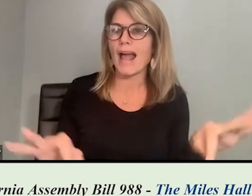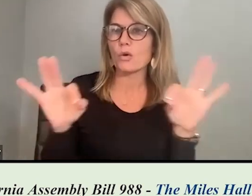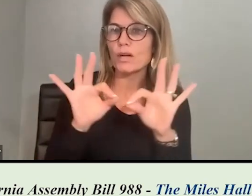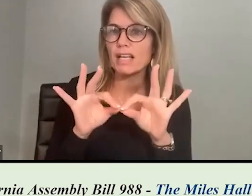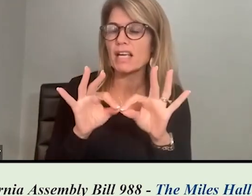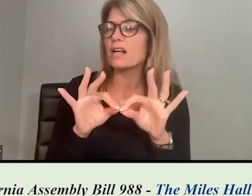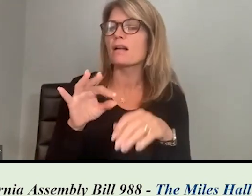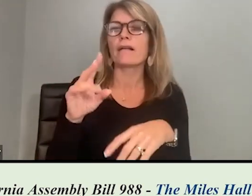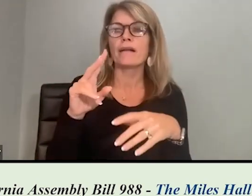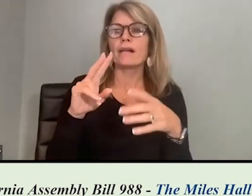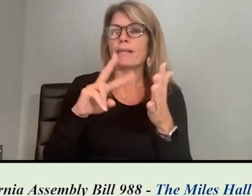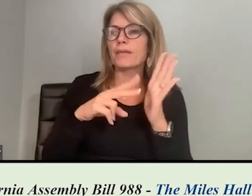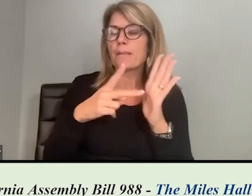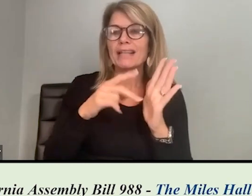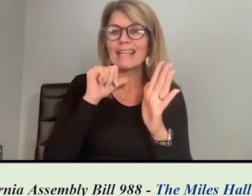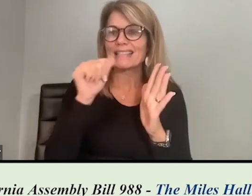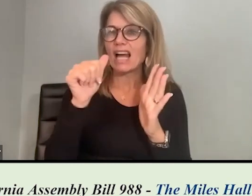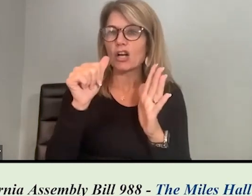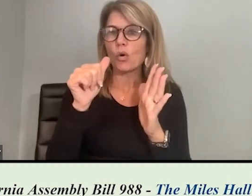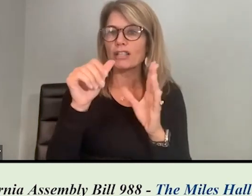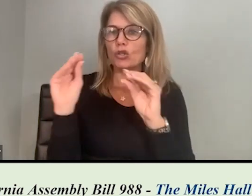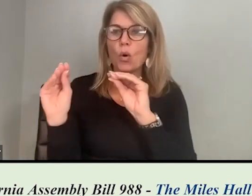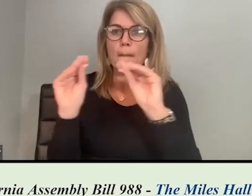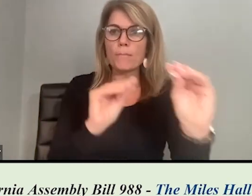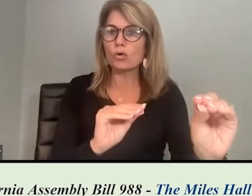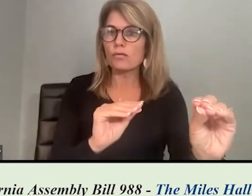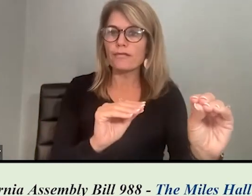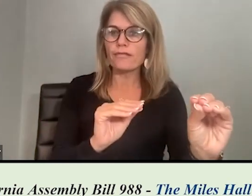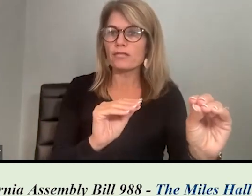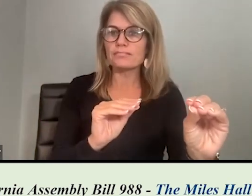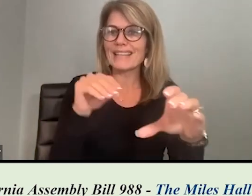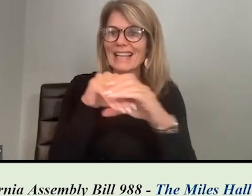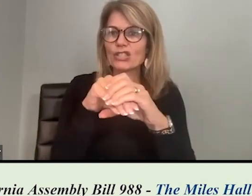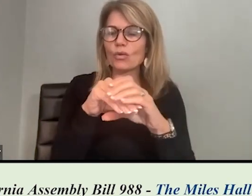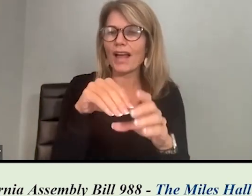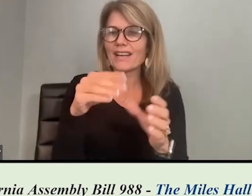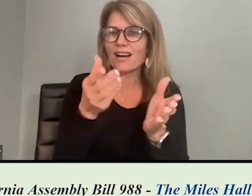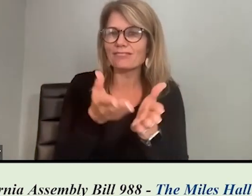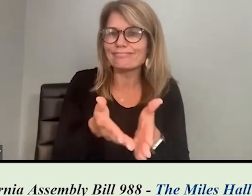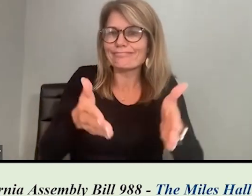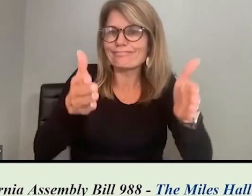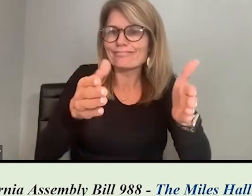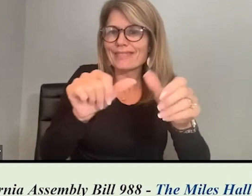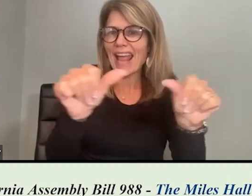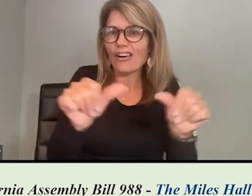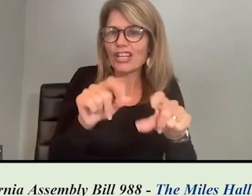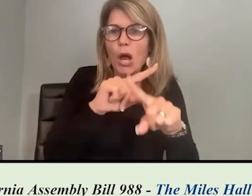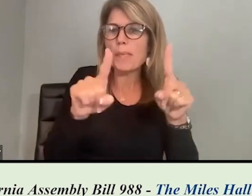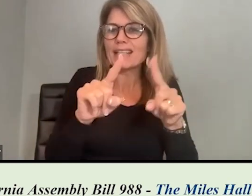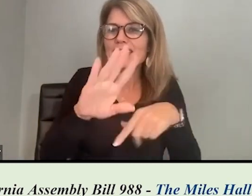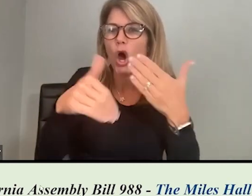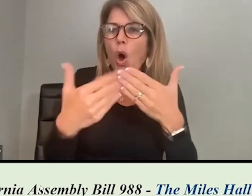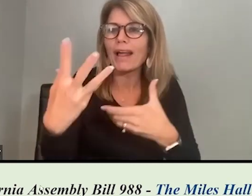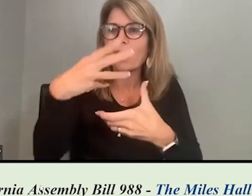to silo anyone, it is not going to move anyone into pocketed areas, but is all inclusive. And this can be